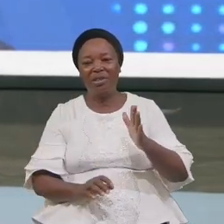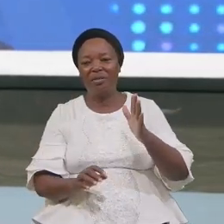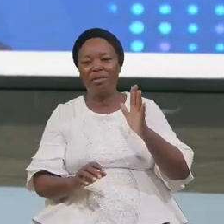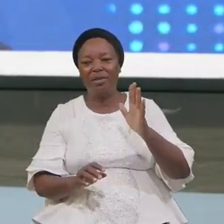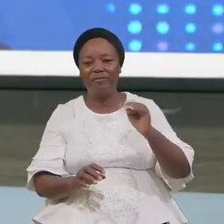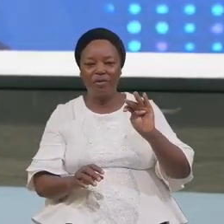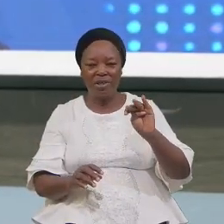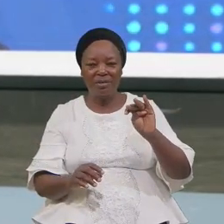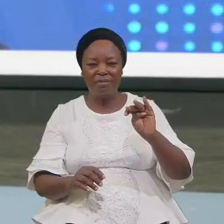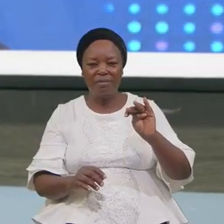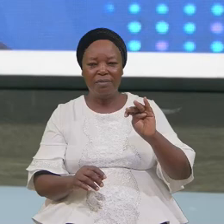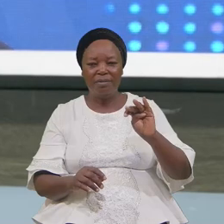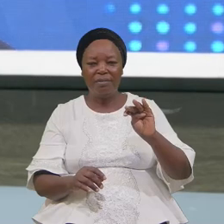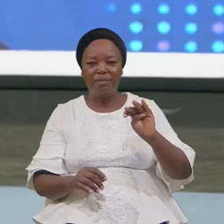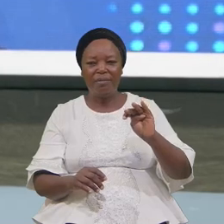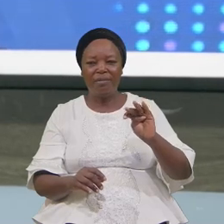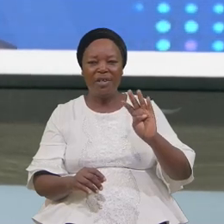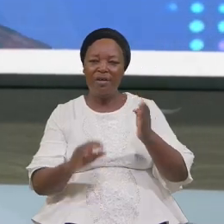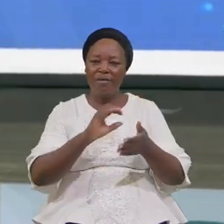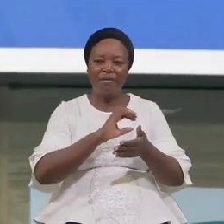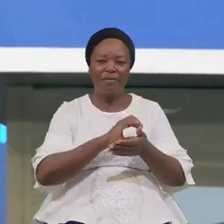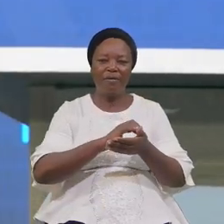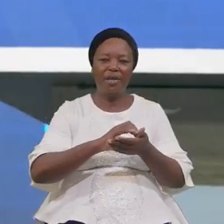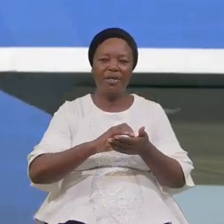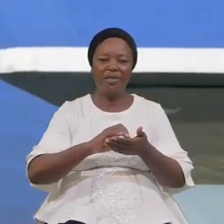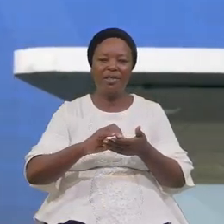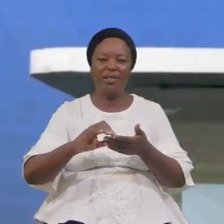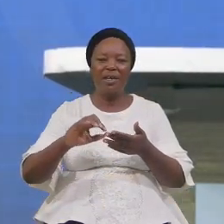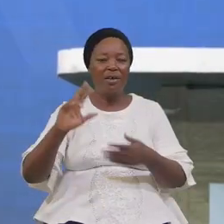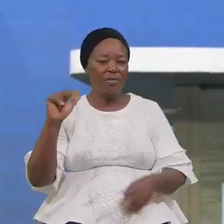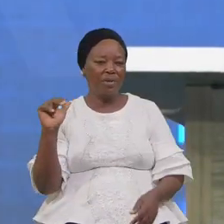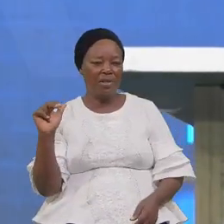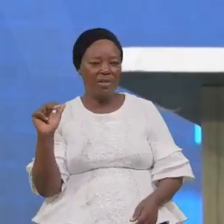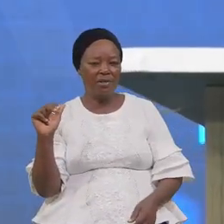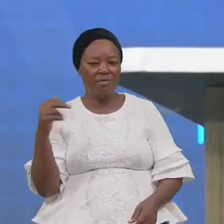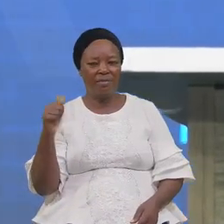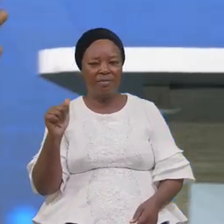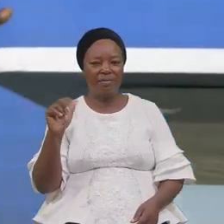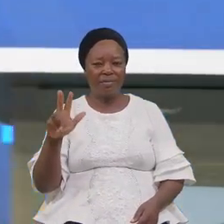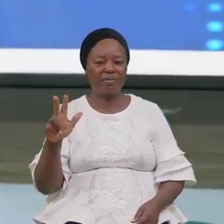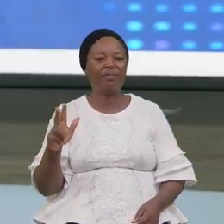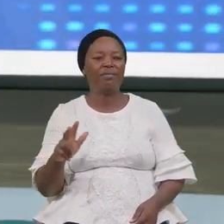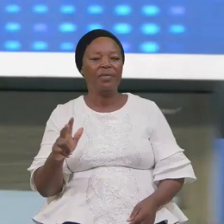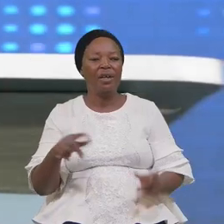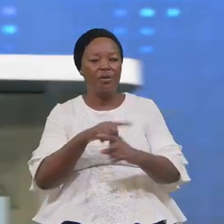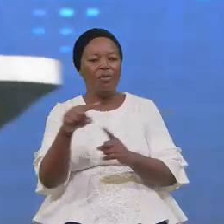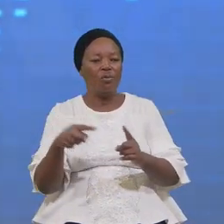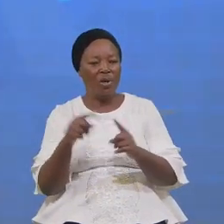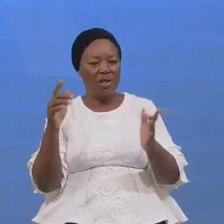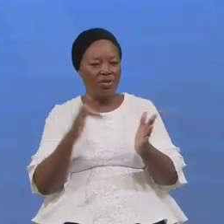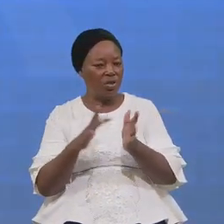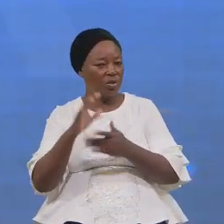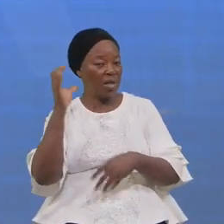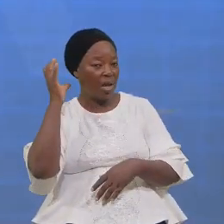chapter 14. We're reading from verse 13. When Jesus heard